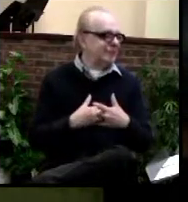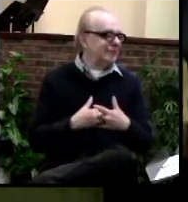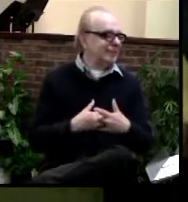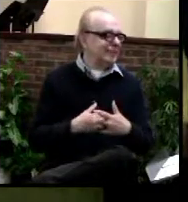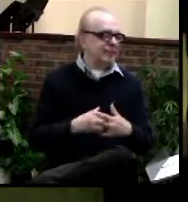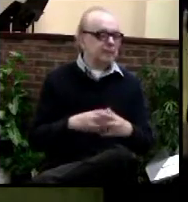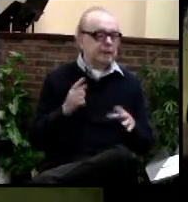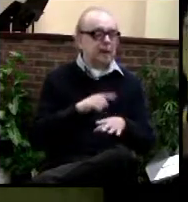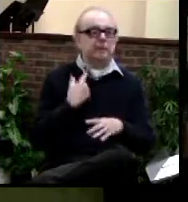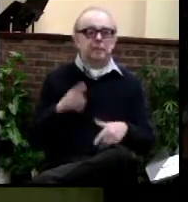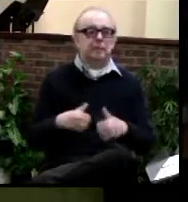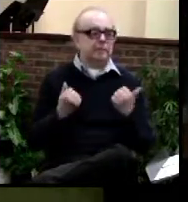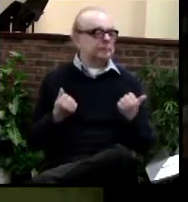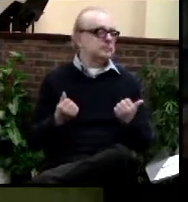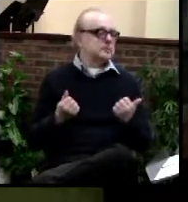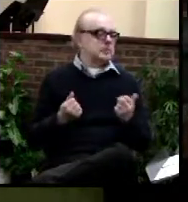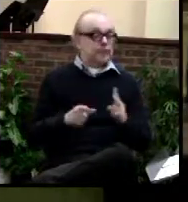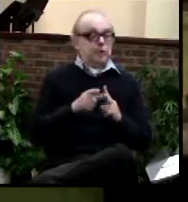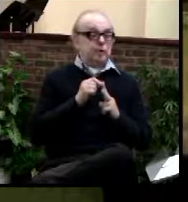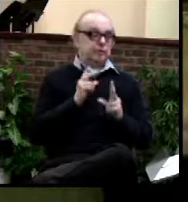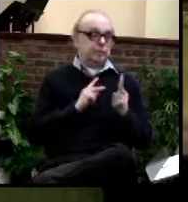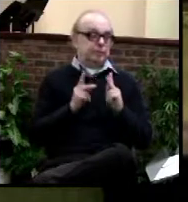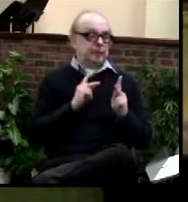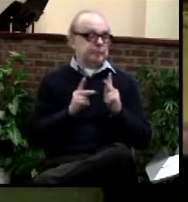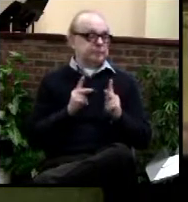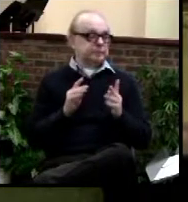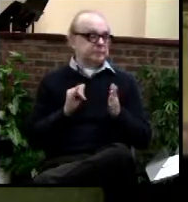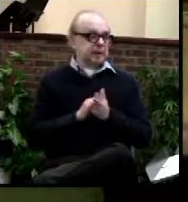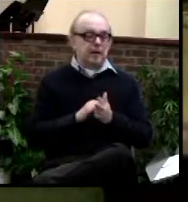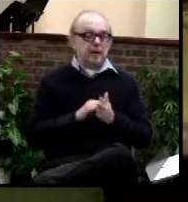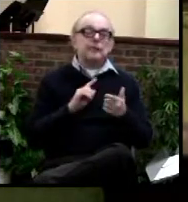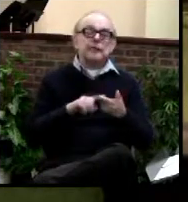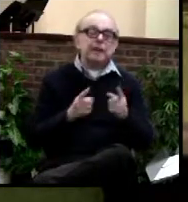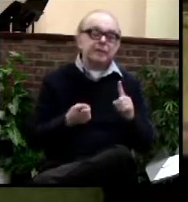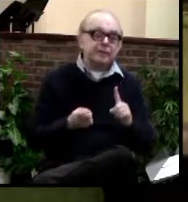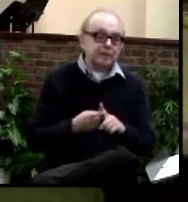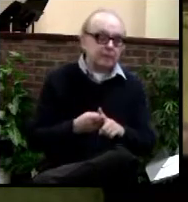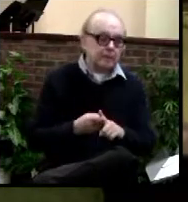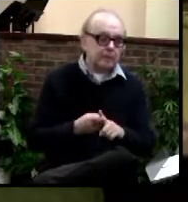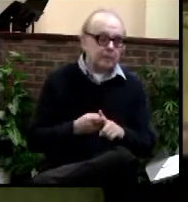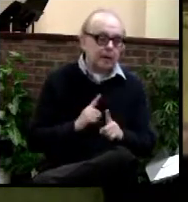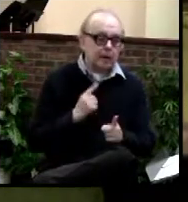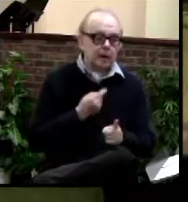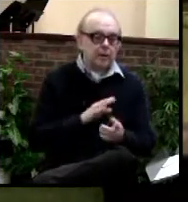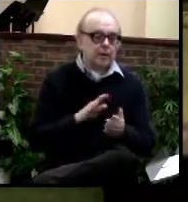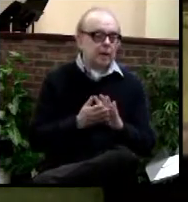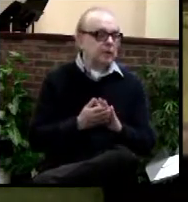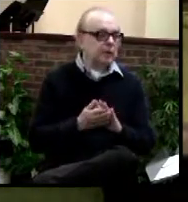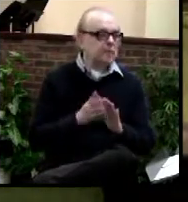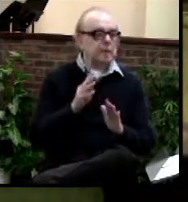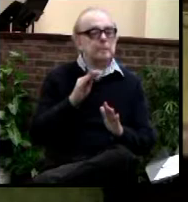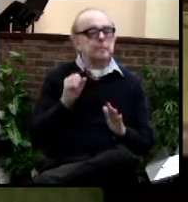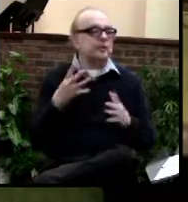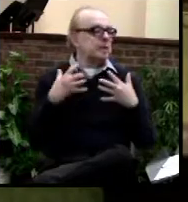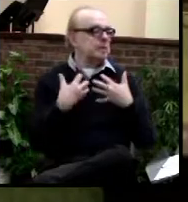in our life, we pick people that are our friends, and we become mismatched.